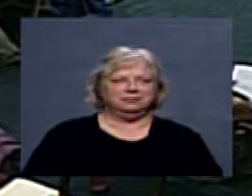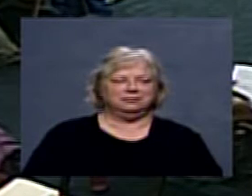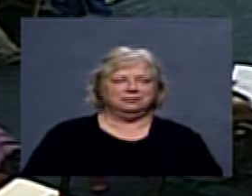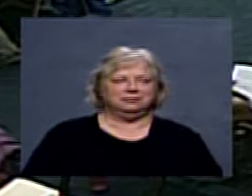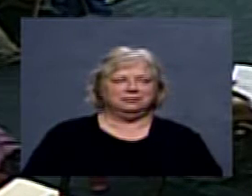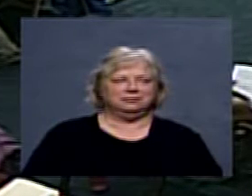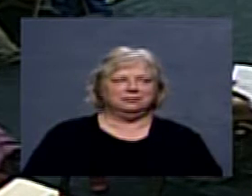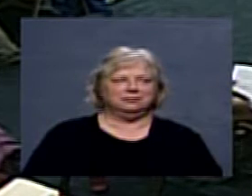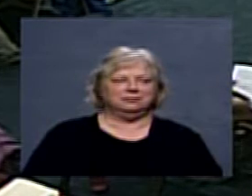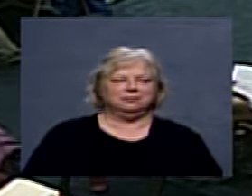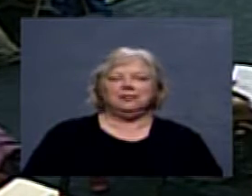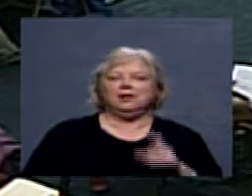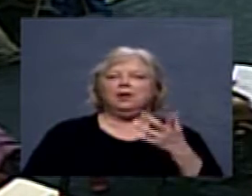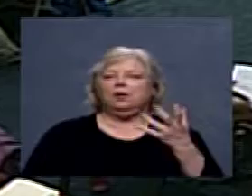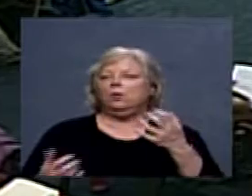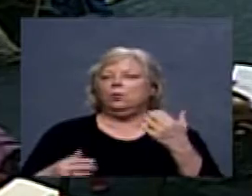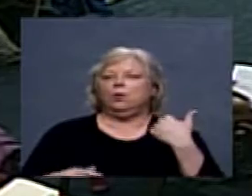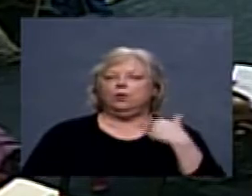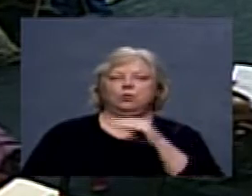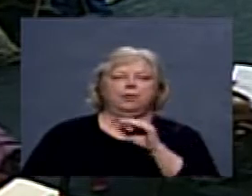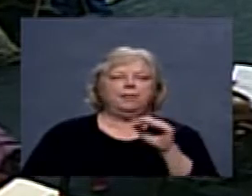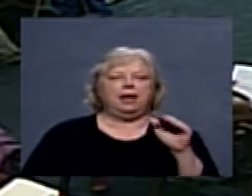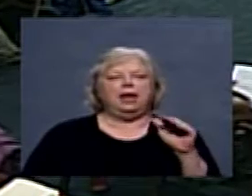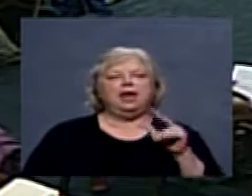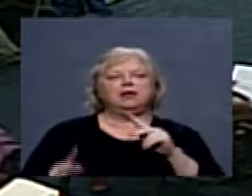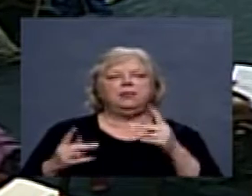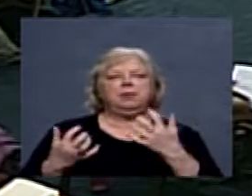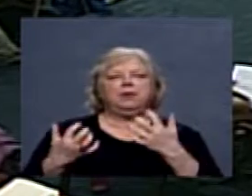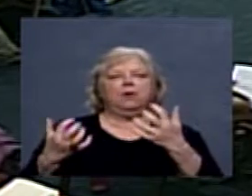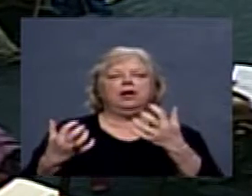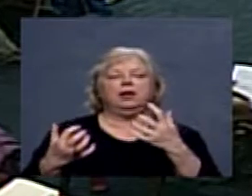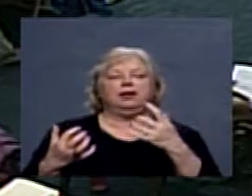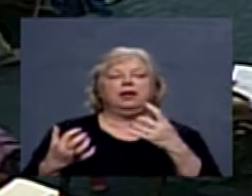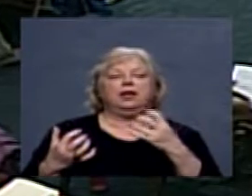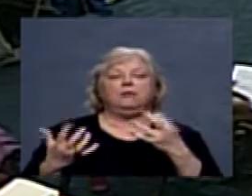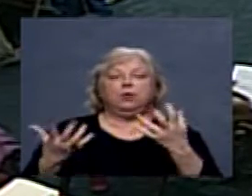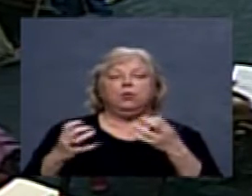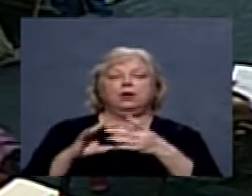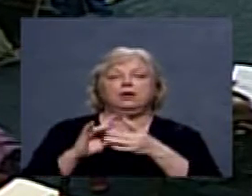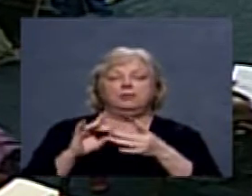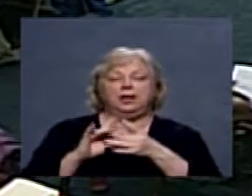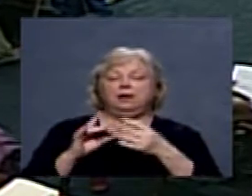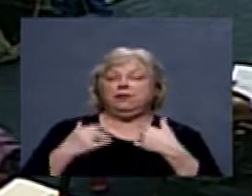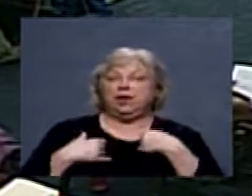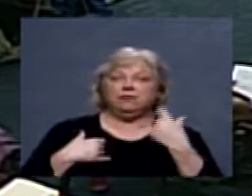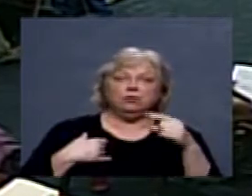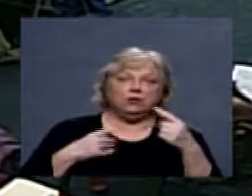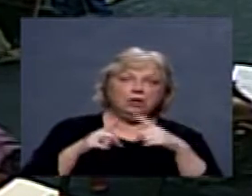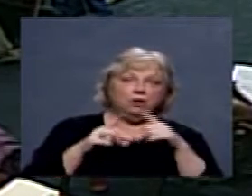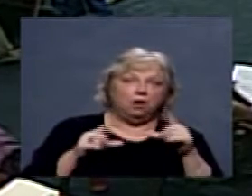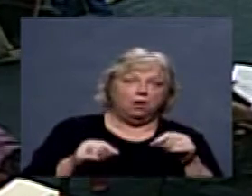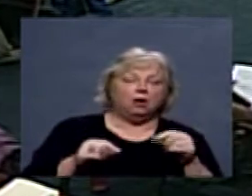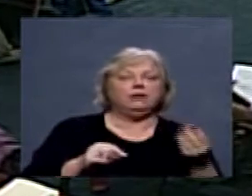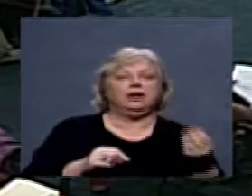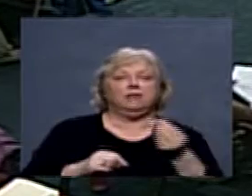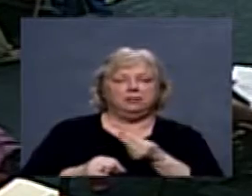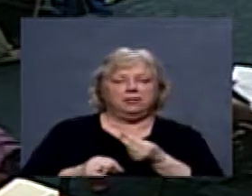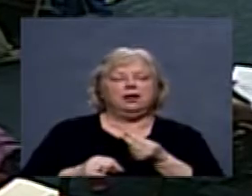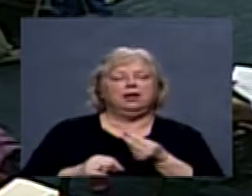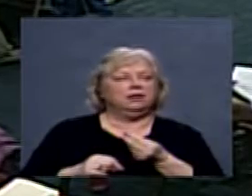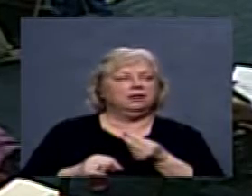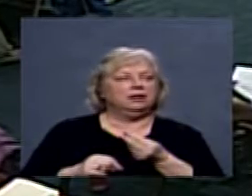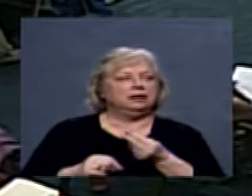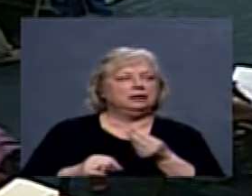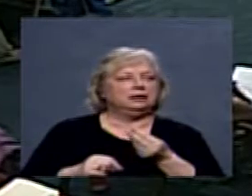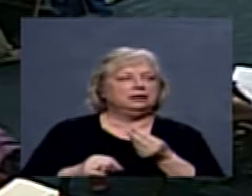We would need to remind the audience that any more cards, if you have a green card, be sure to turn it into. We have any green cards that have come in since we